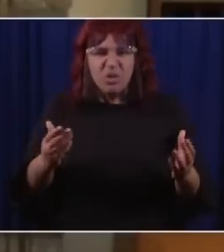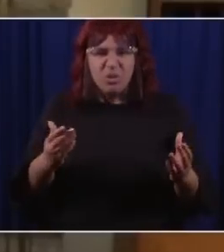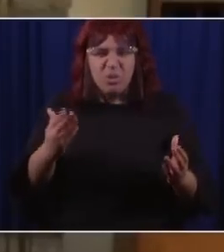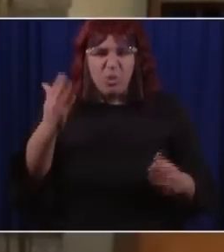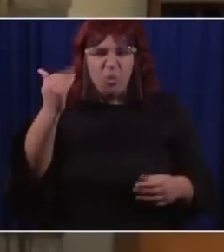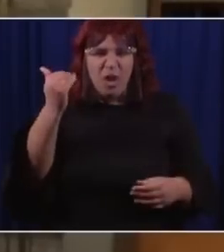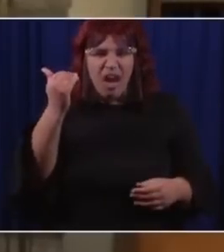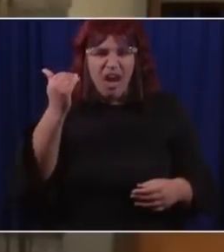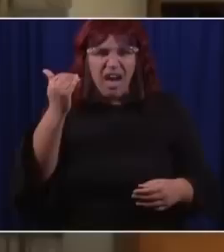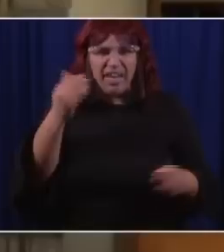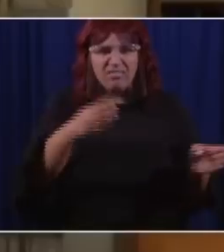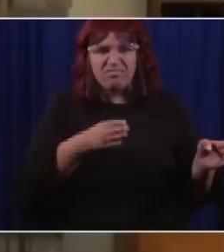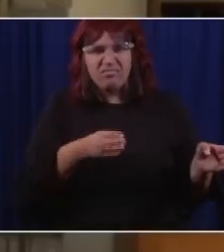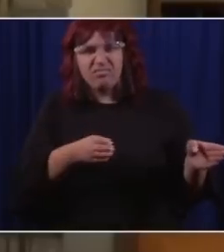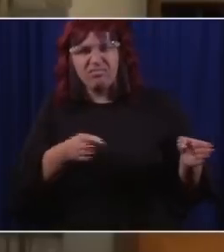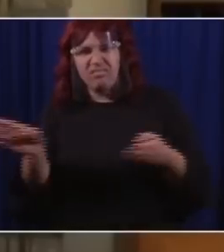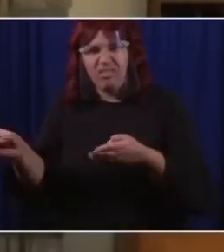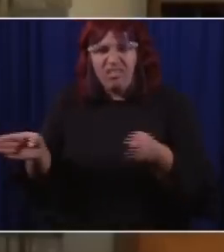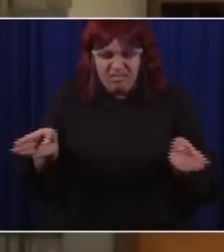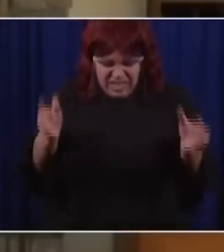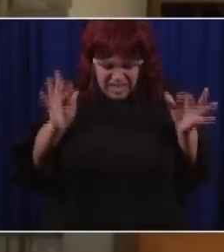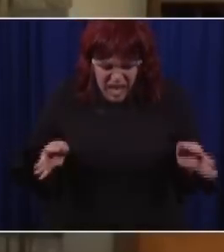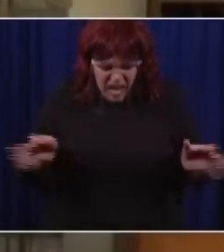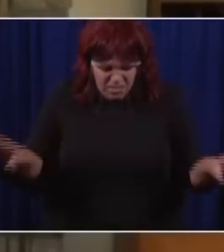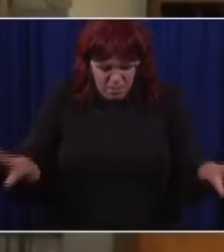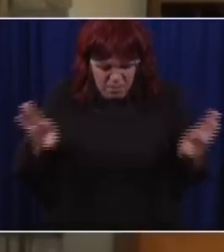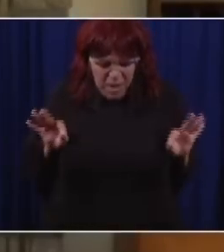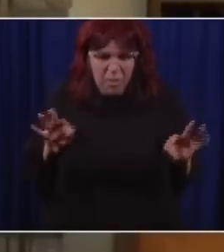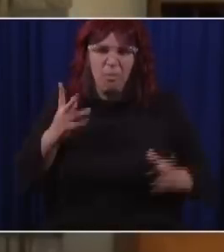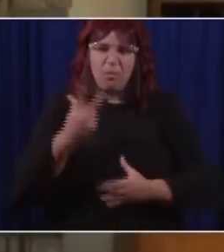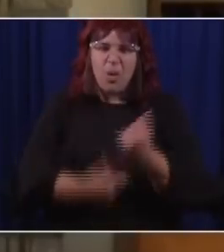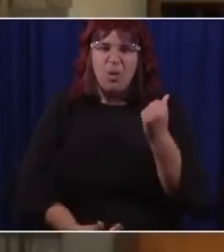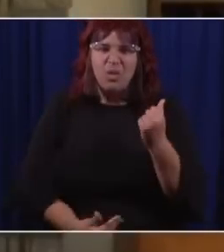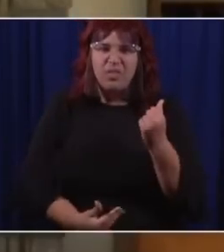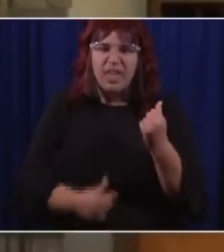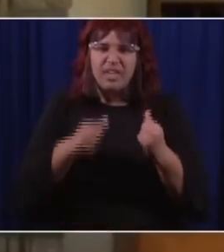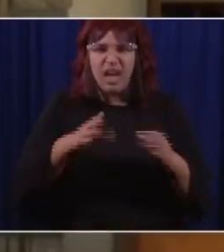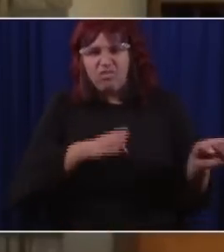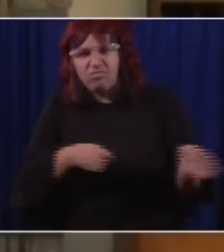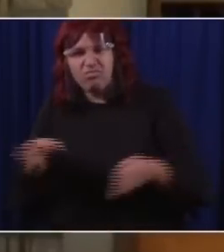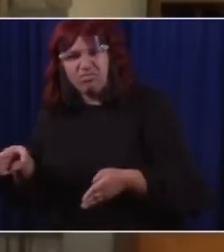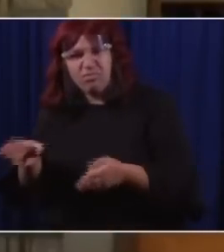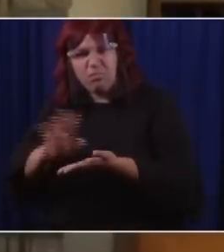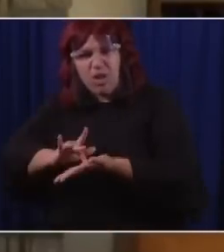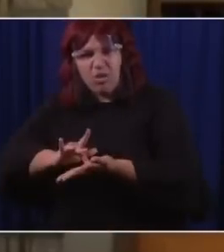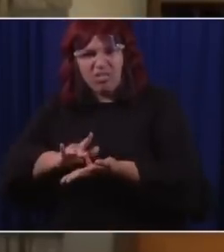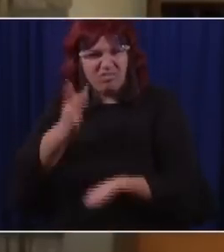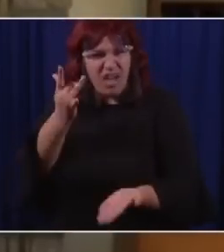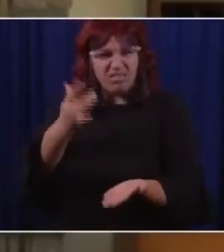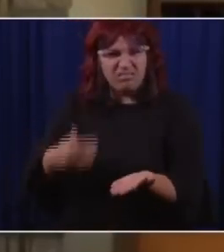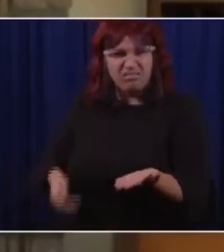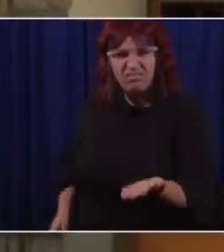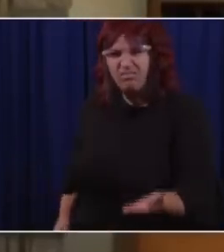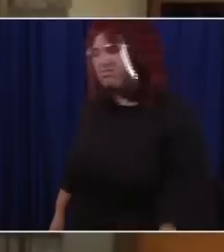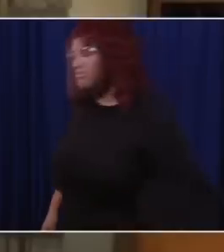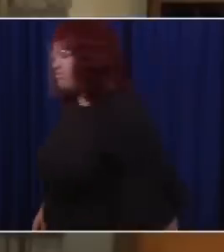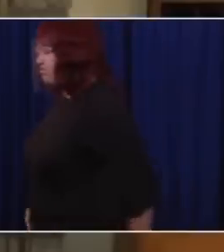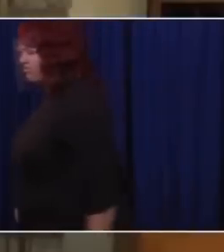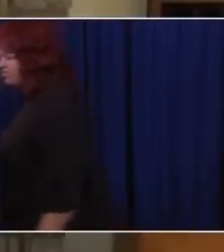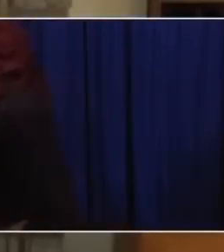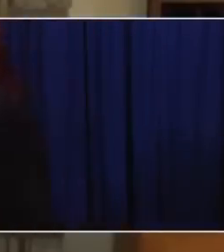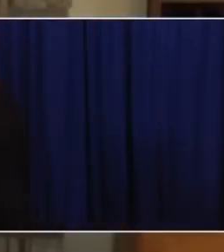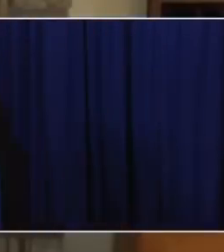Well, we're at a different stage. This is the most dangerous stage we've been at during this